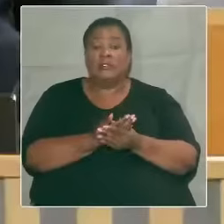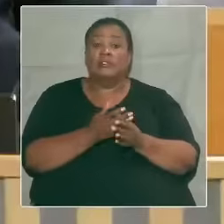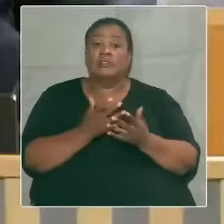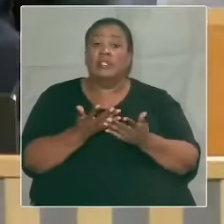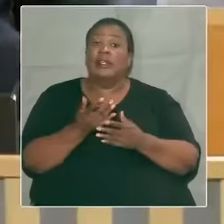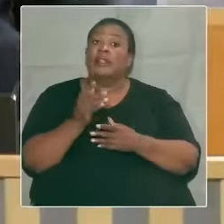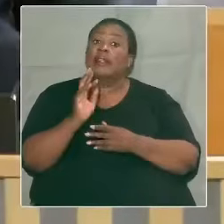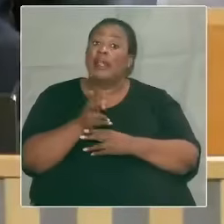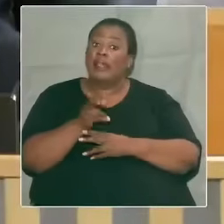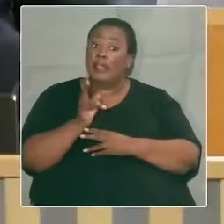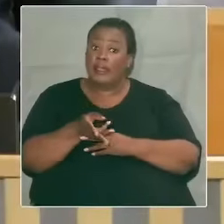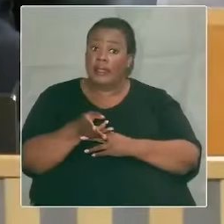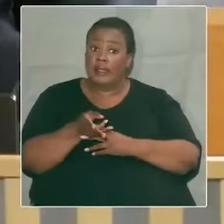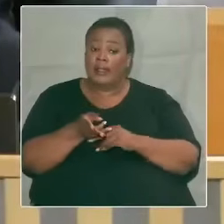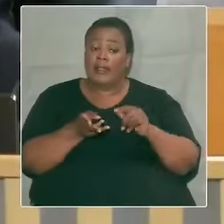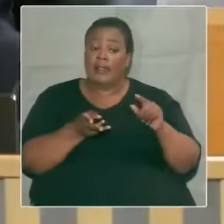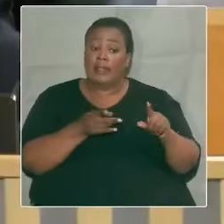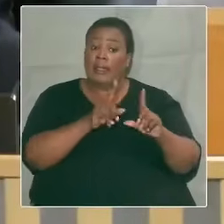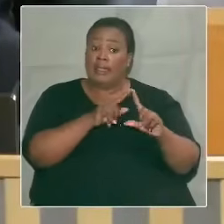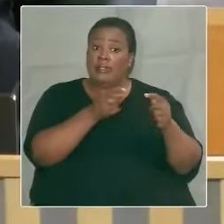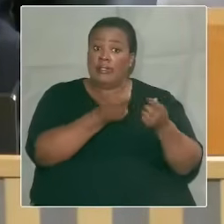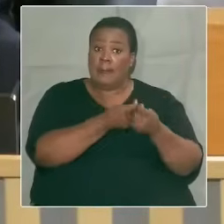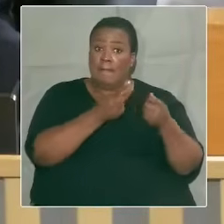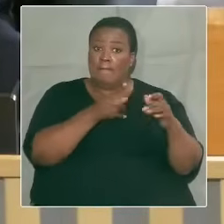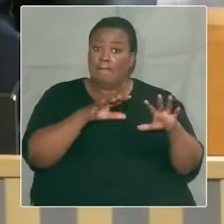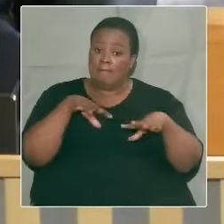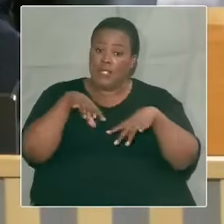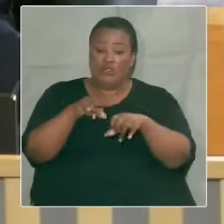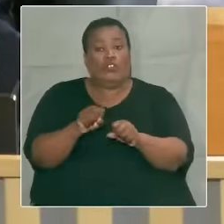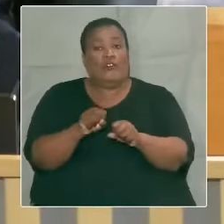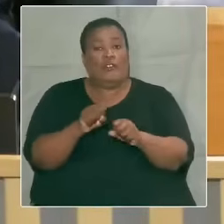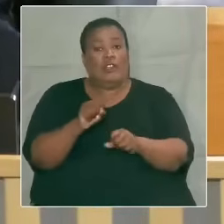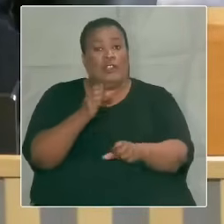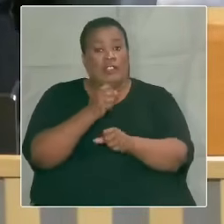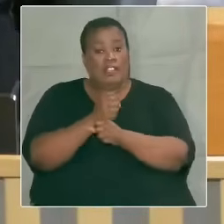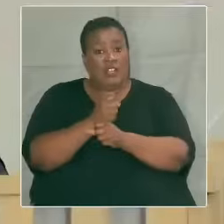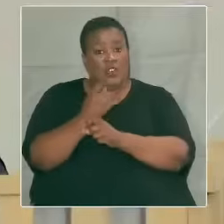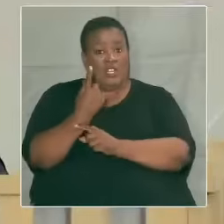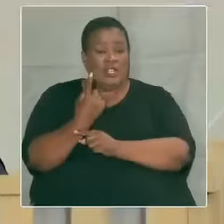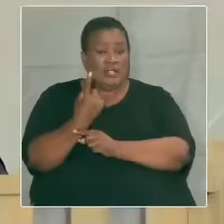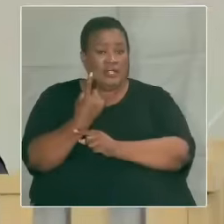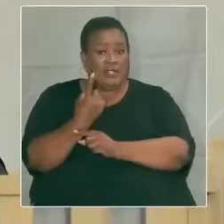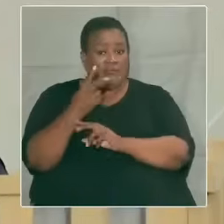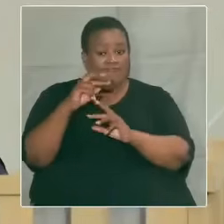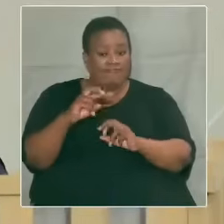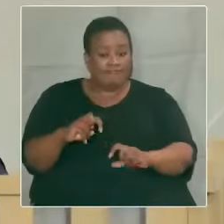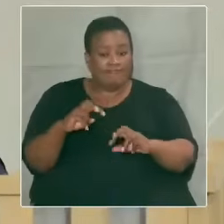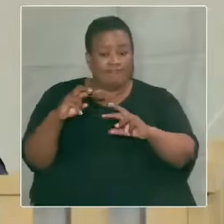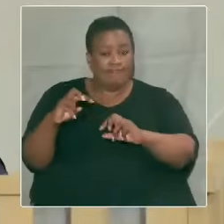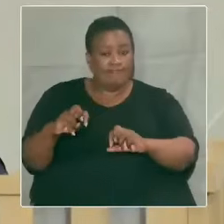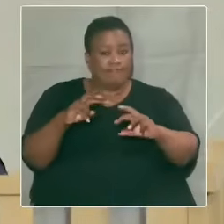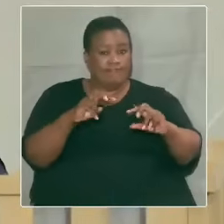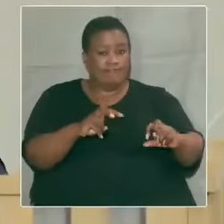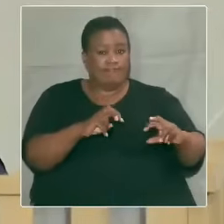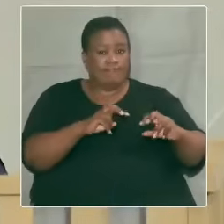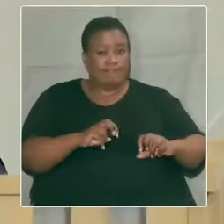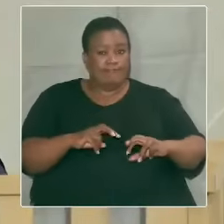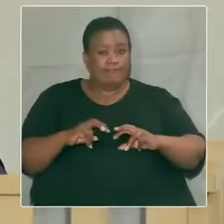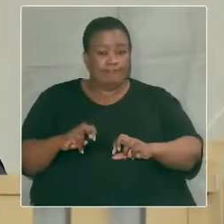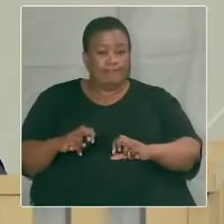after the team seek the Gauteng team seek assistance